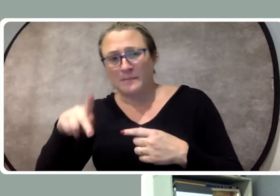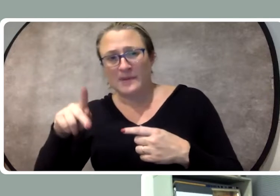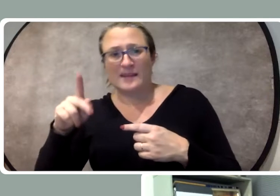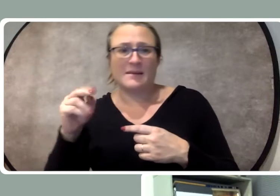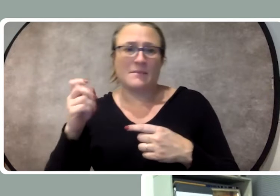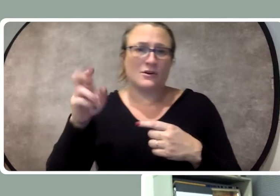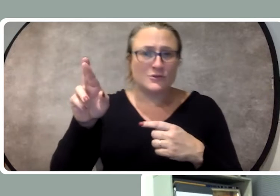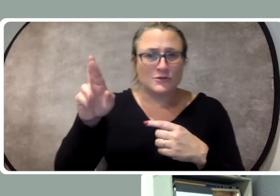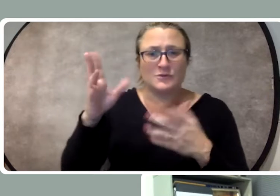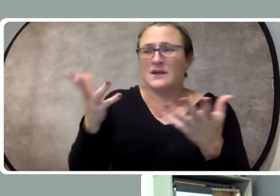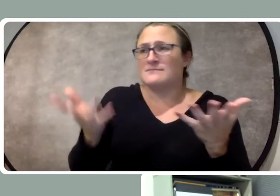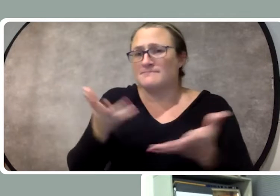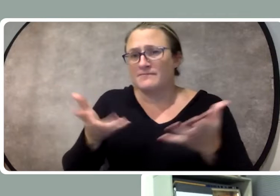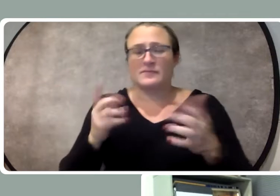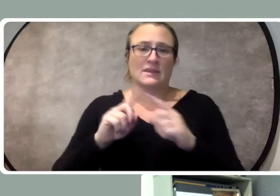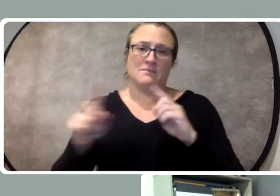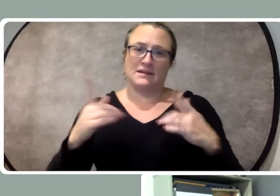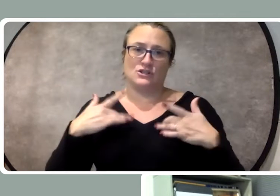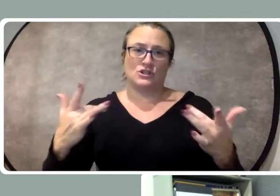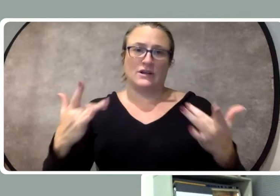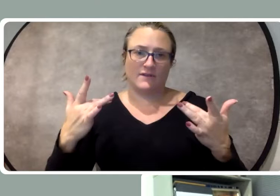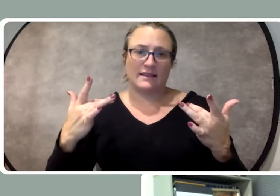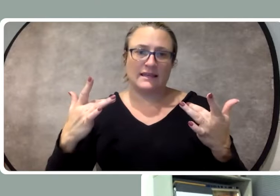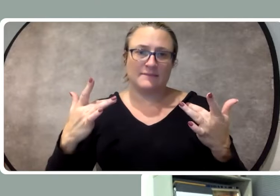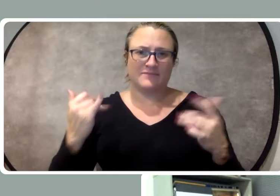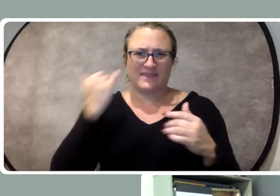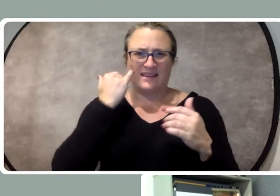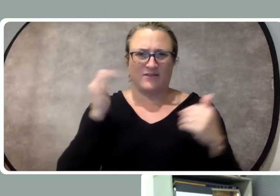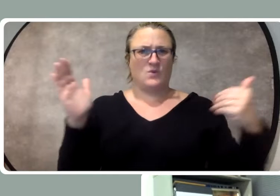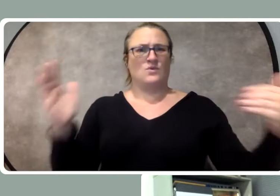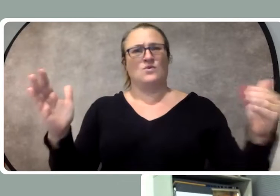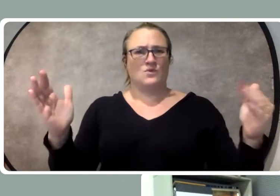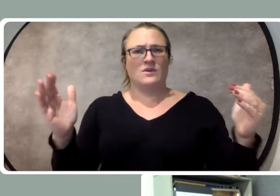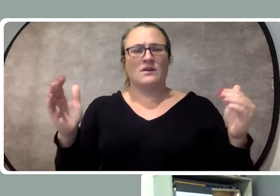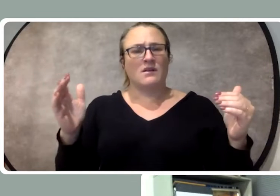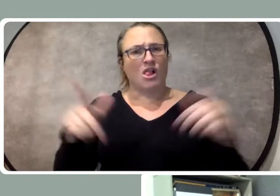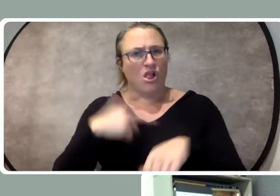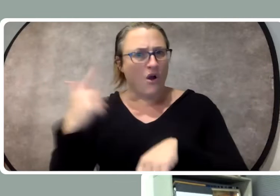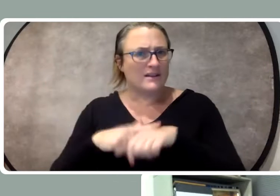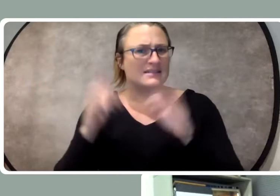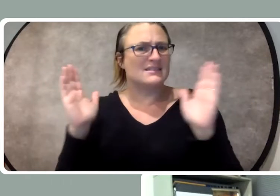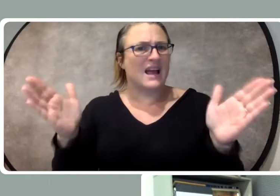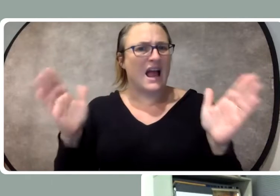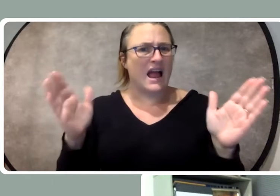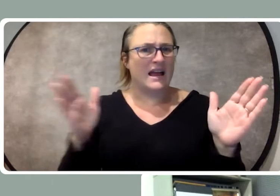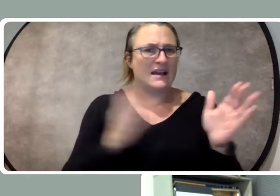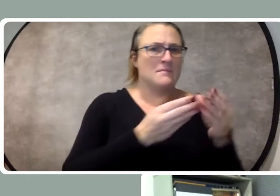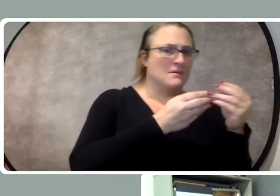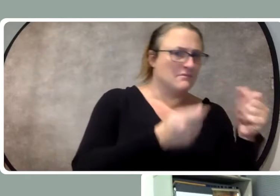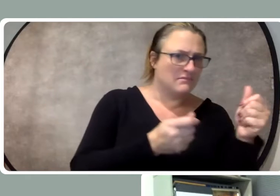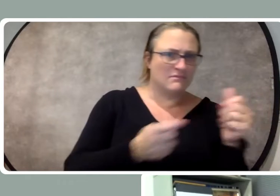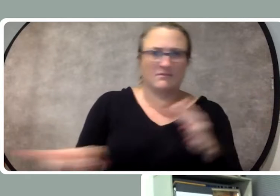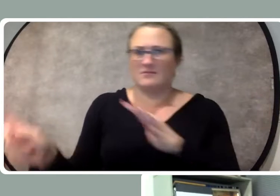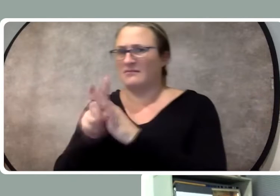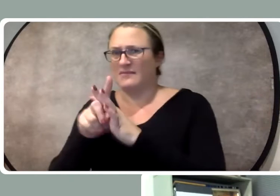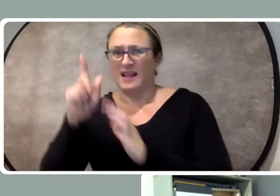HER2. But generally, if there is a very long time between a recurrence or progression,